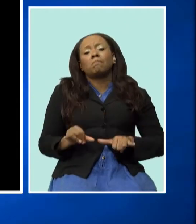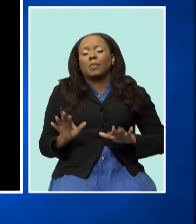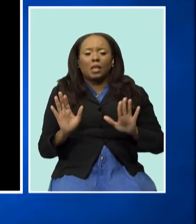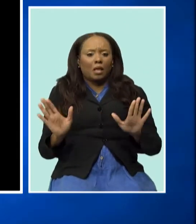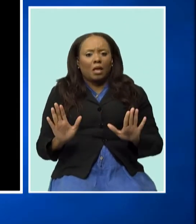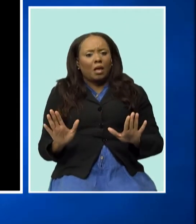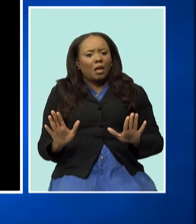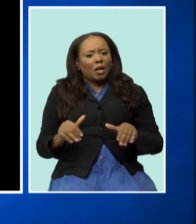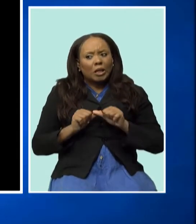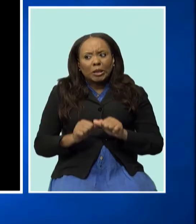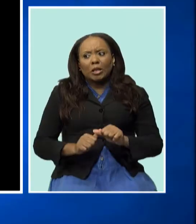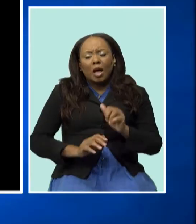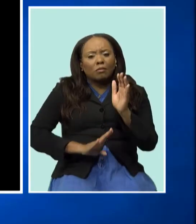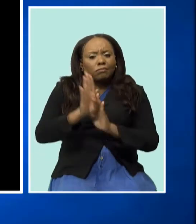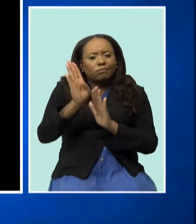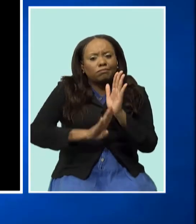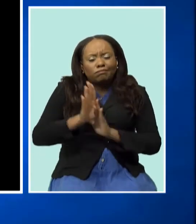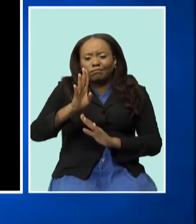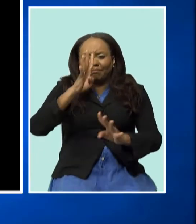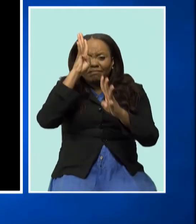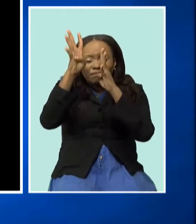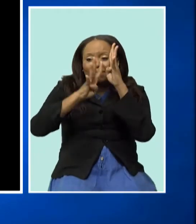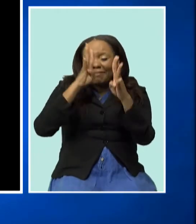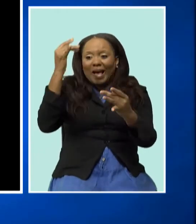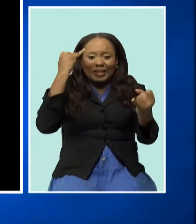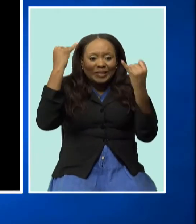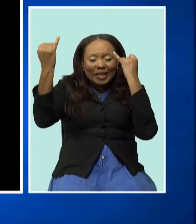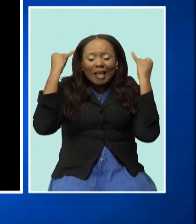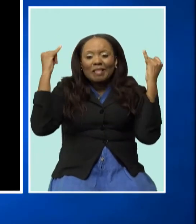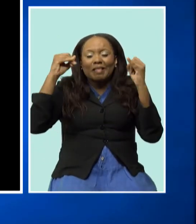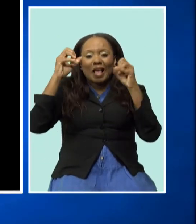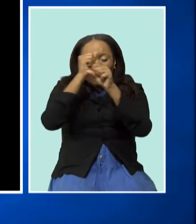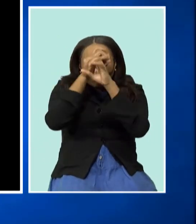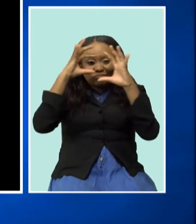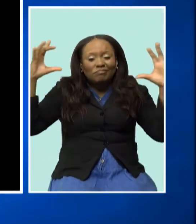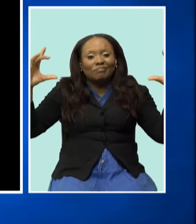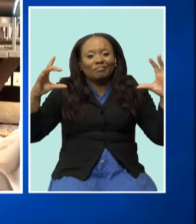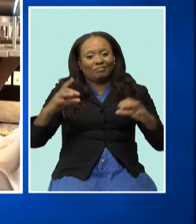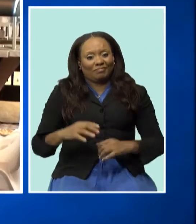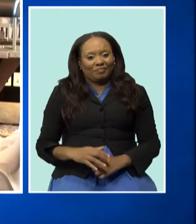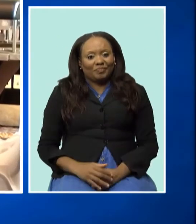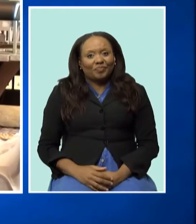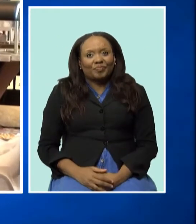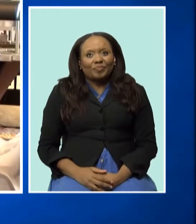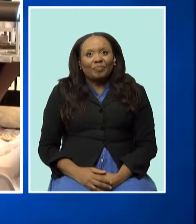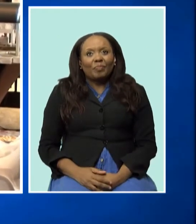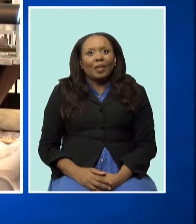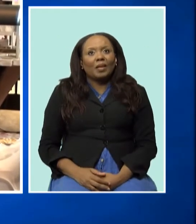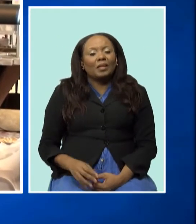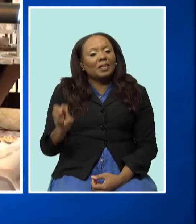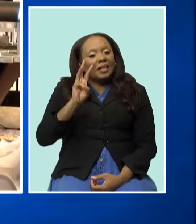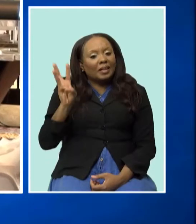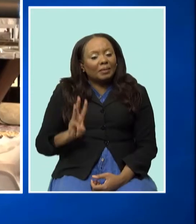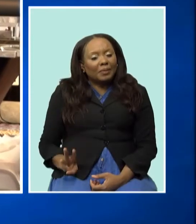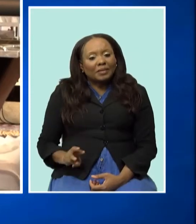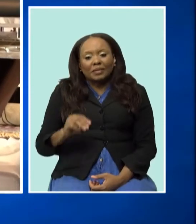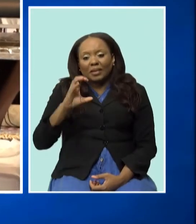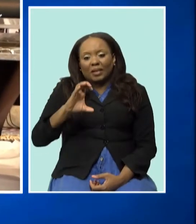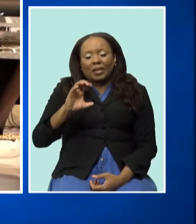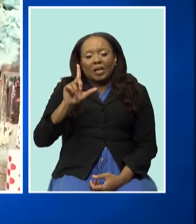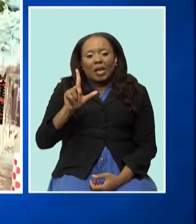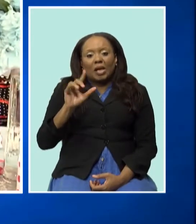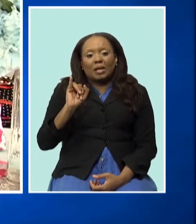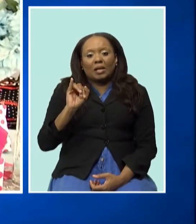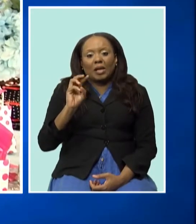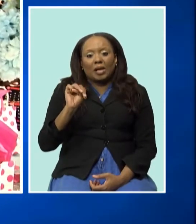value for yourselves and, by extension, the people of Barbados. According to the Minister, the climate crisis has proven itself to be very